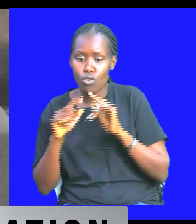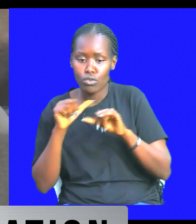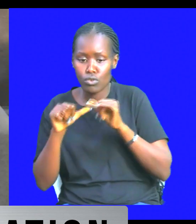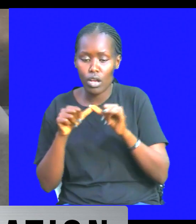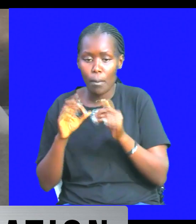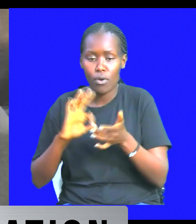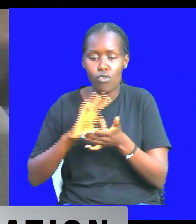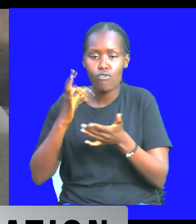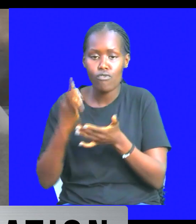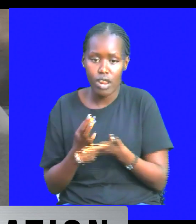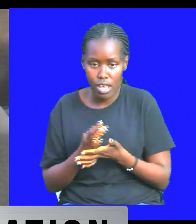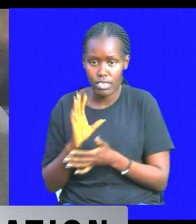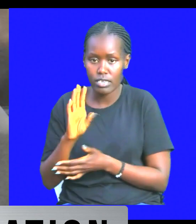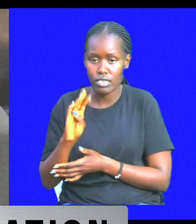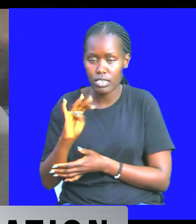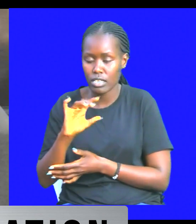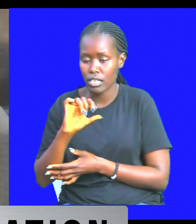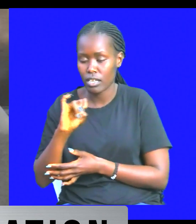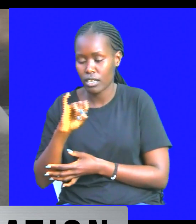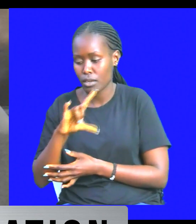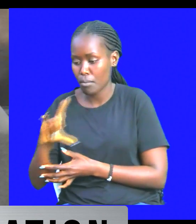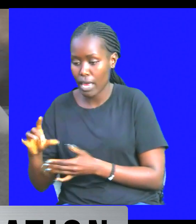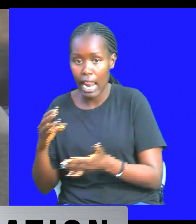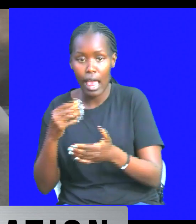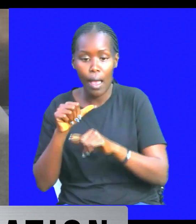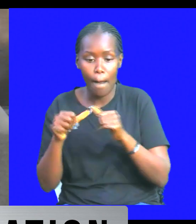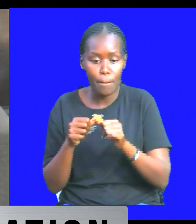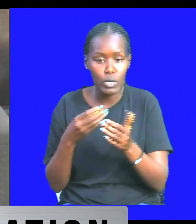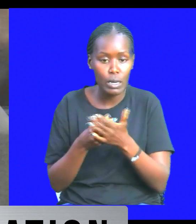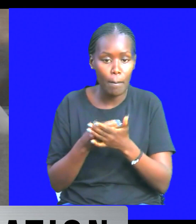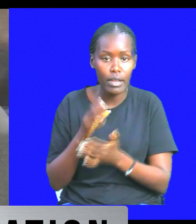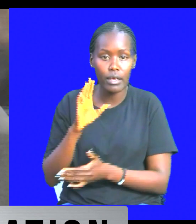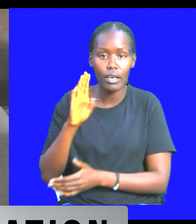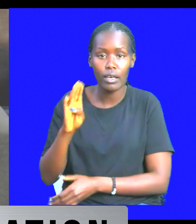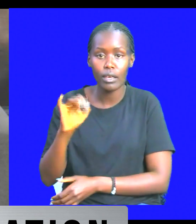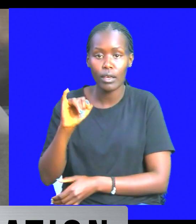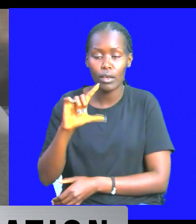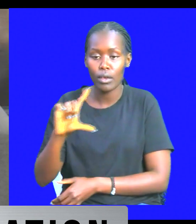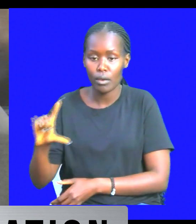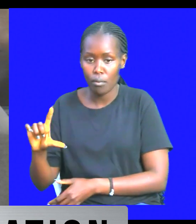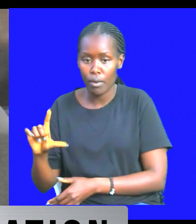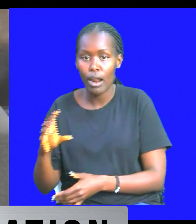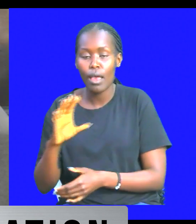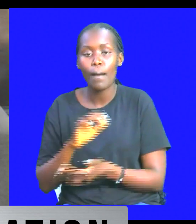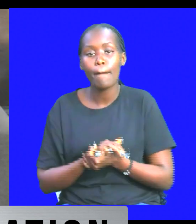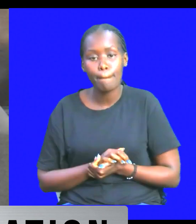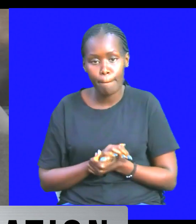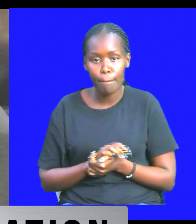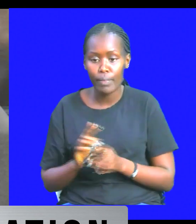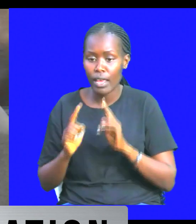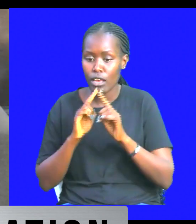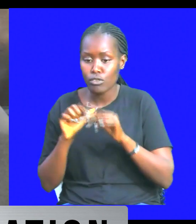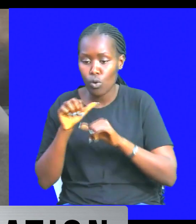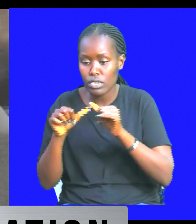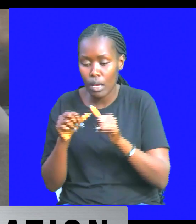to be a money bill. You call it a money bill. Right. So a money bill is supposed to be a bill that basically talks about the